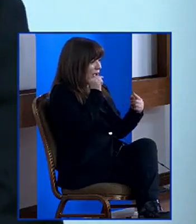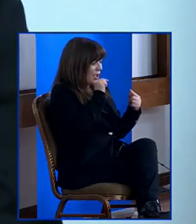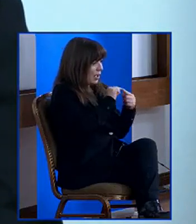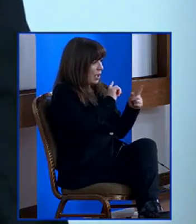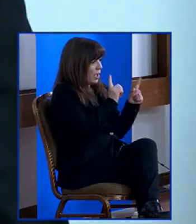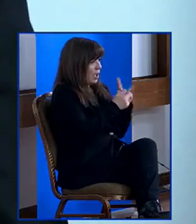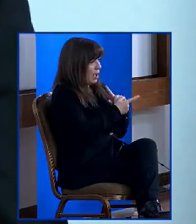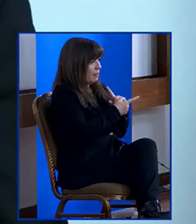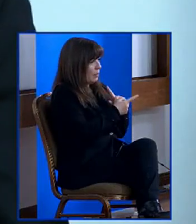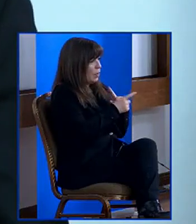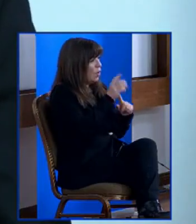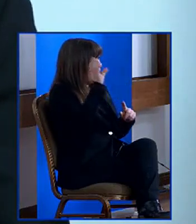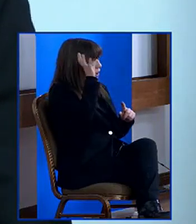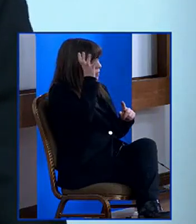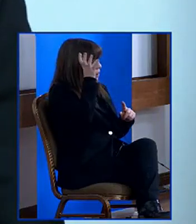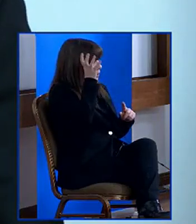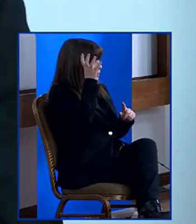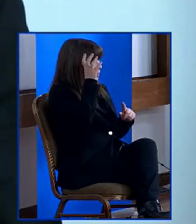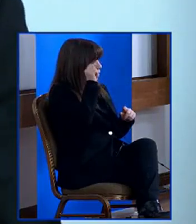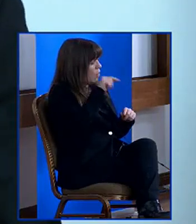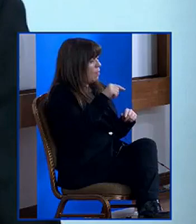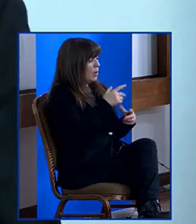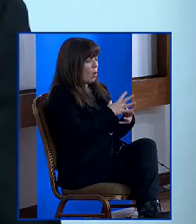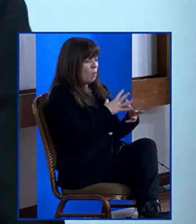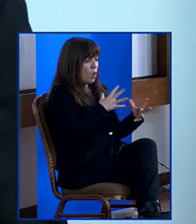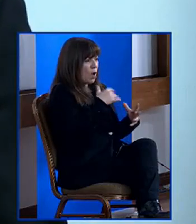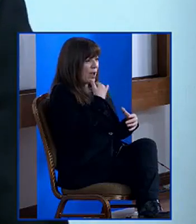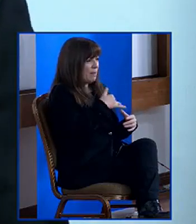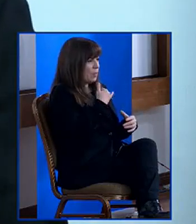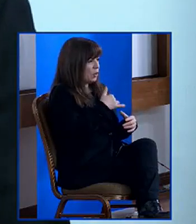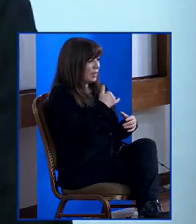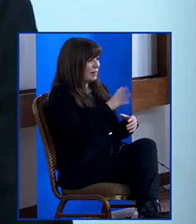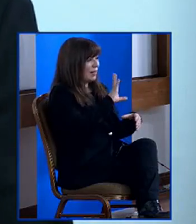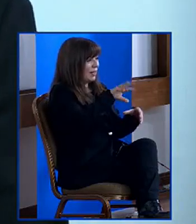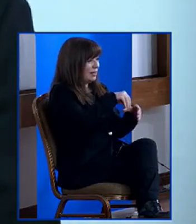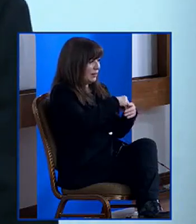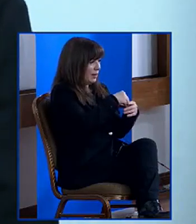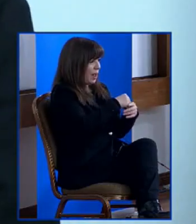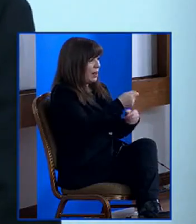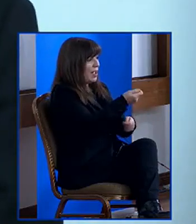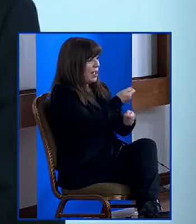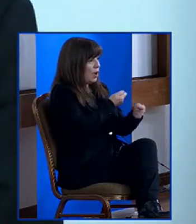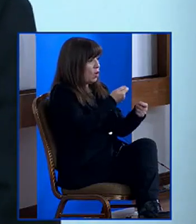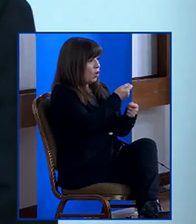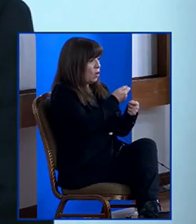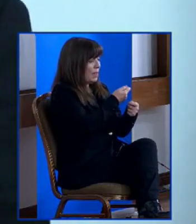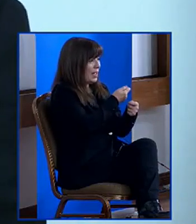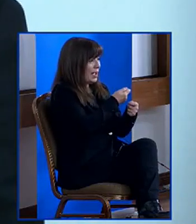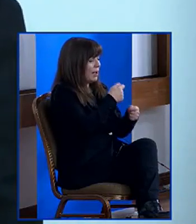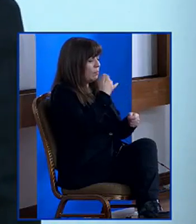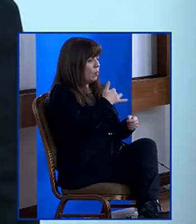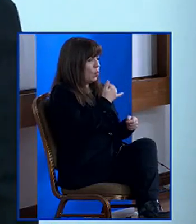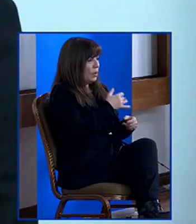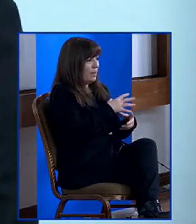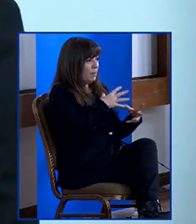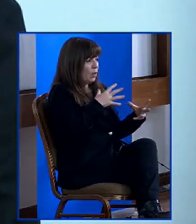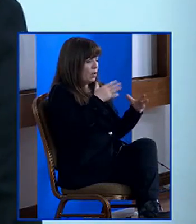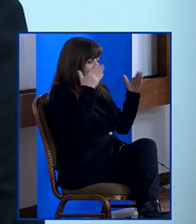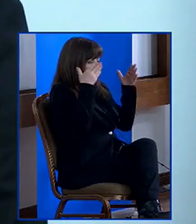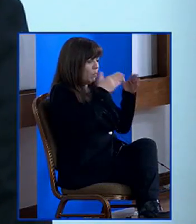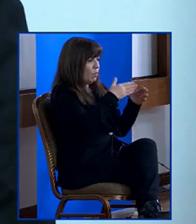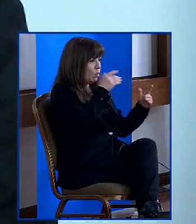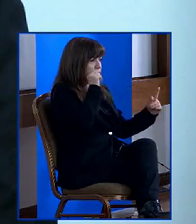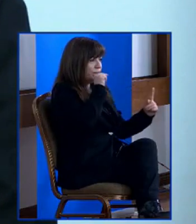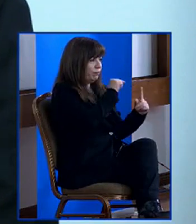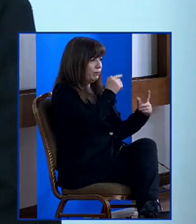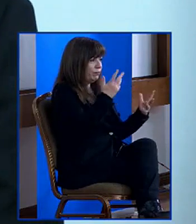way, because the economy is crucial to making sure that we can tackle net zero and make sure that the energy transition happens in a